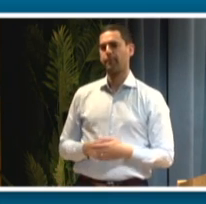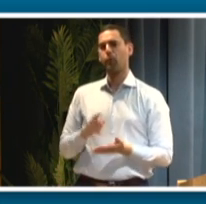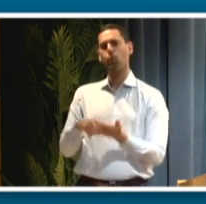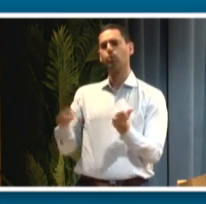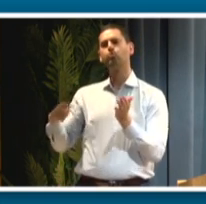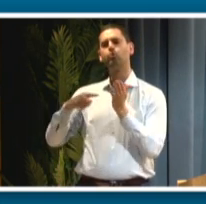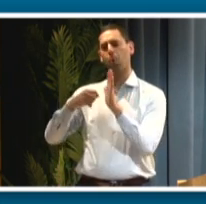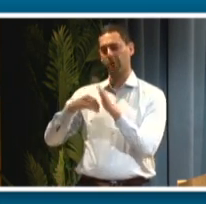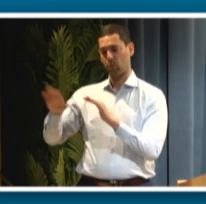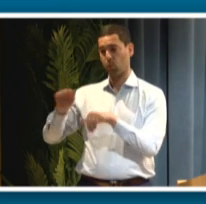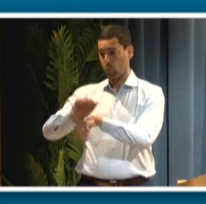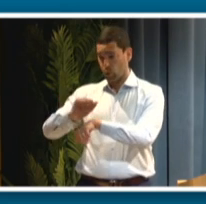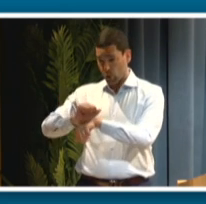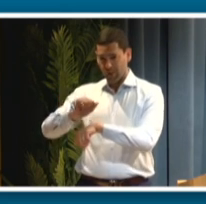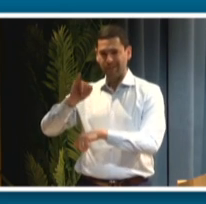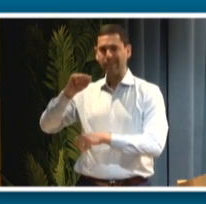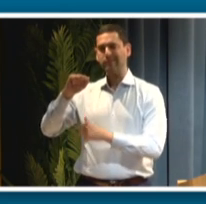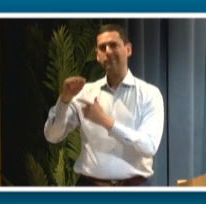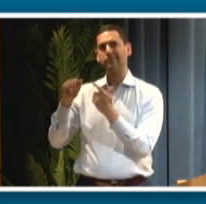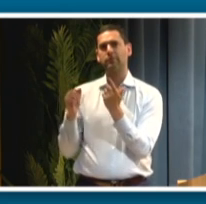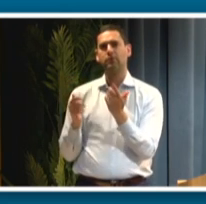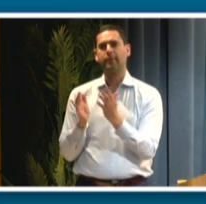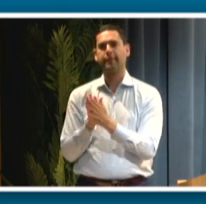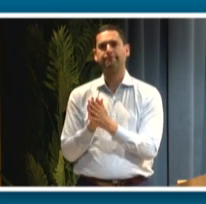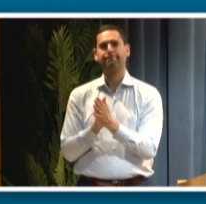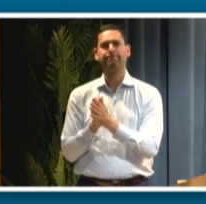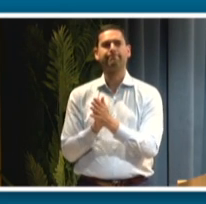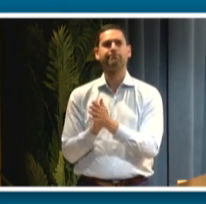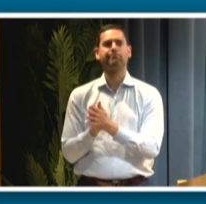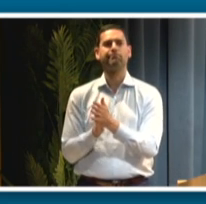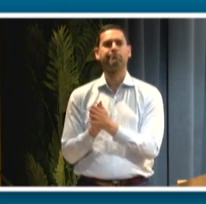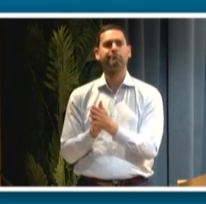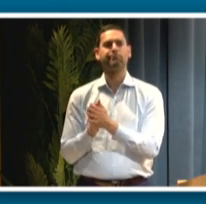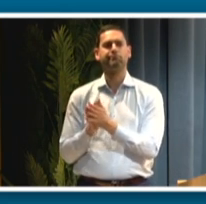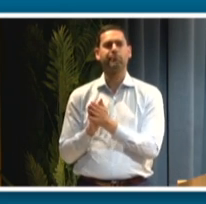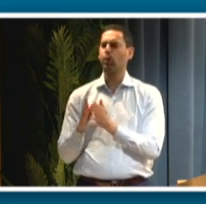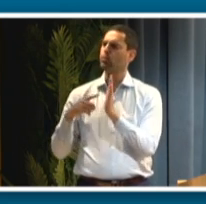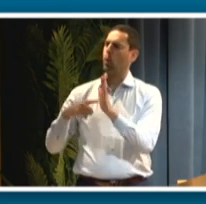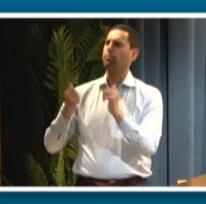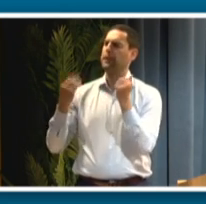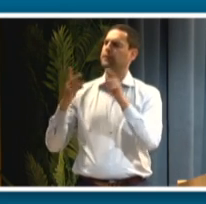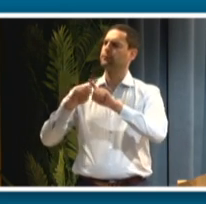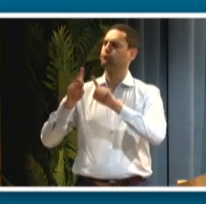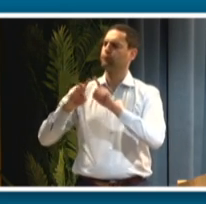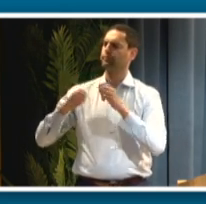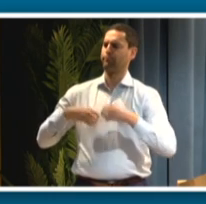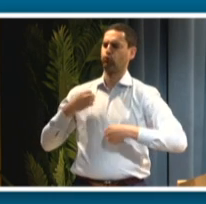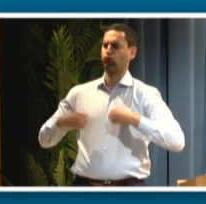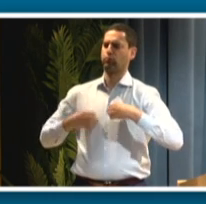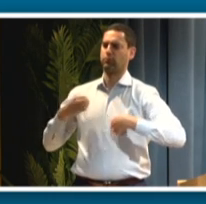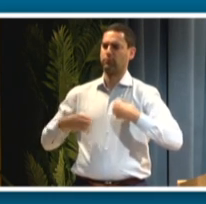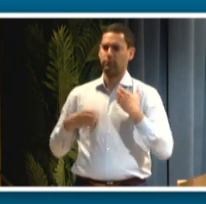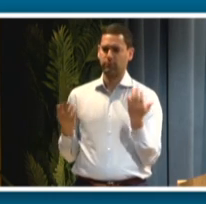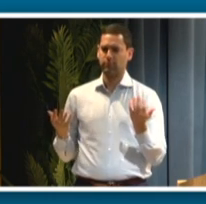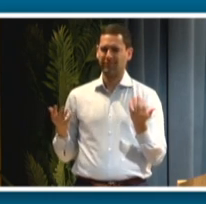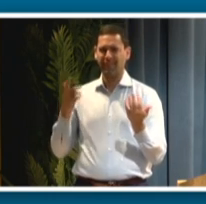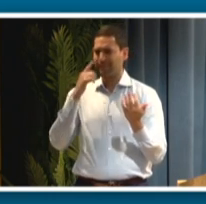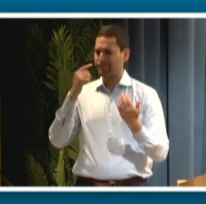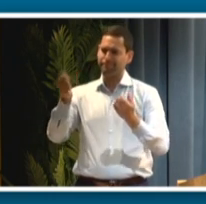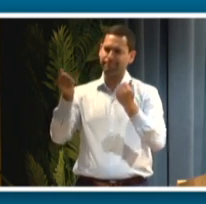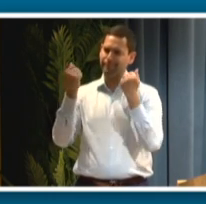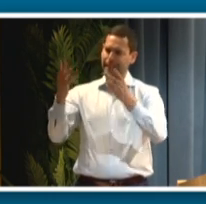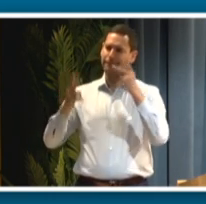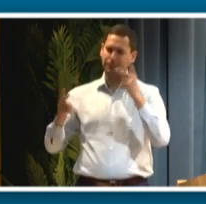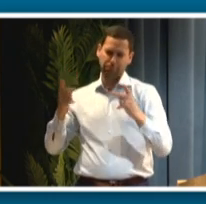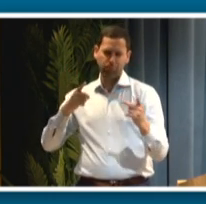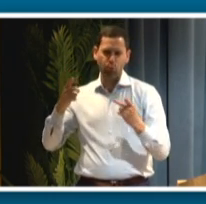into a lot of different emotions that resonate for many, many people. If it's talking about